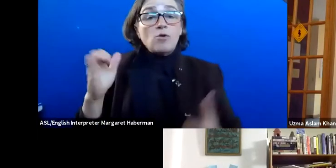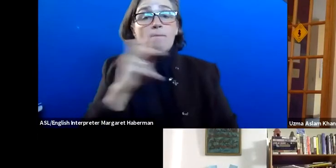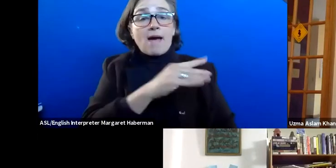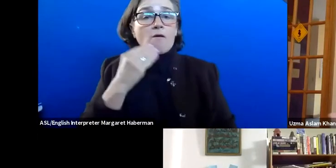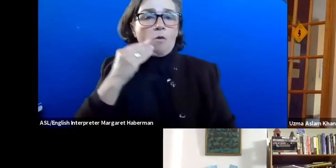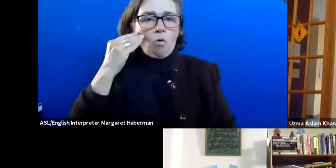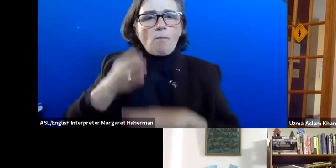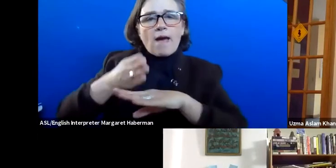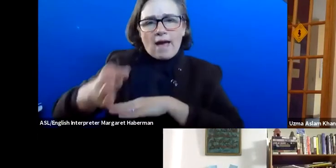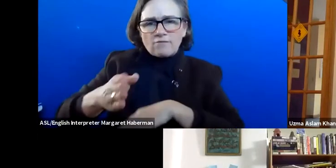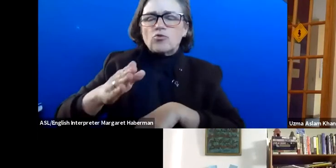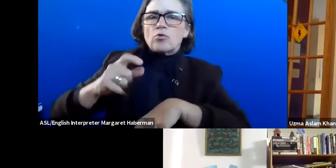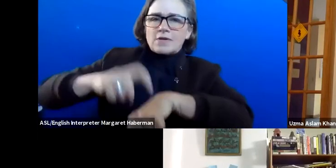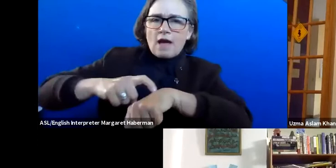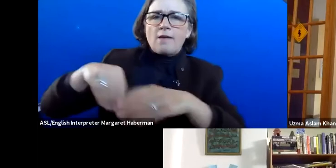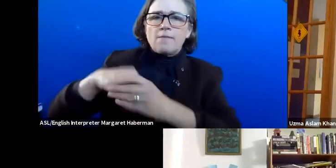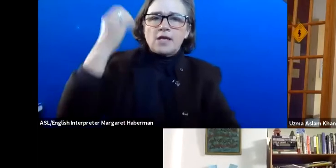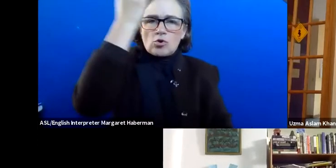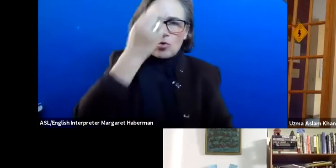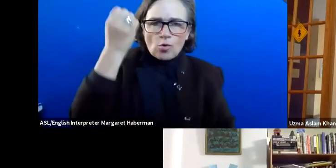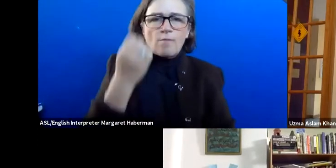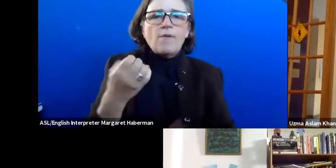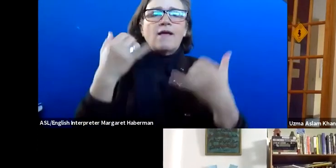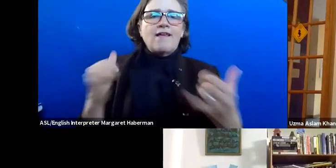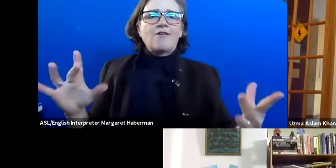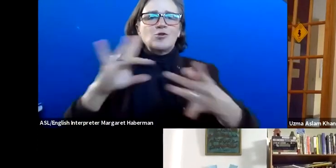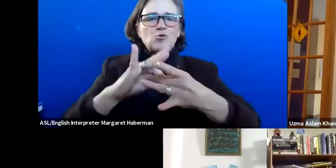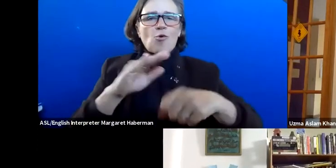joins us to our immense honor.